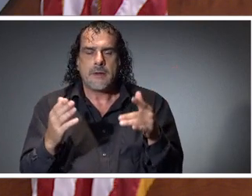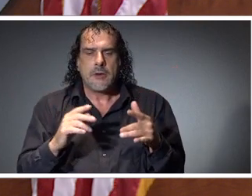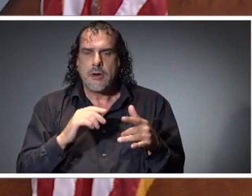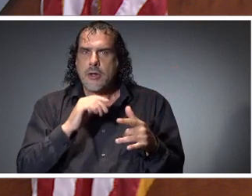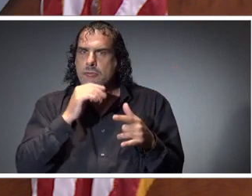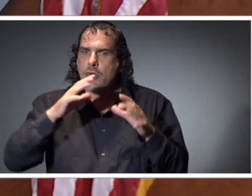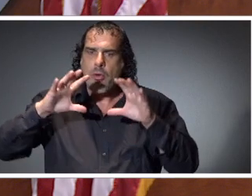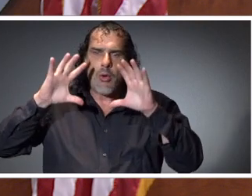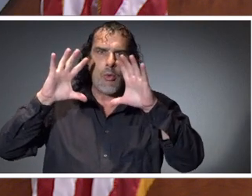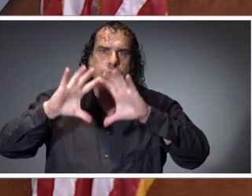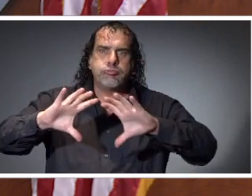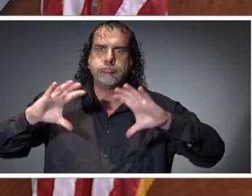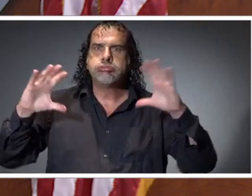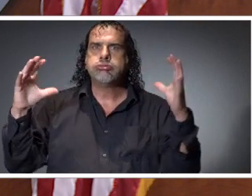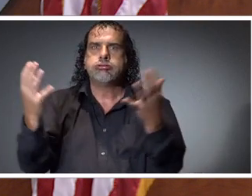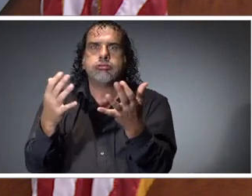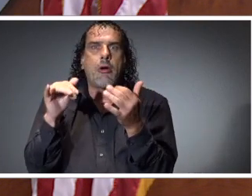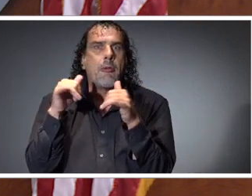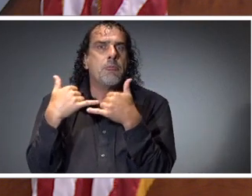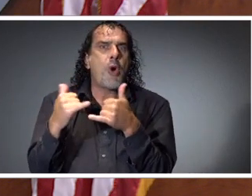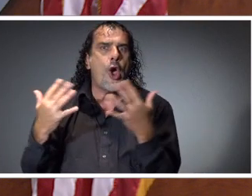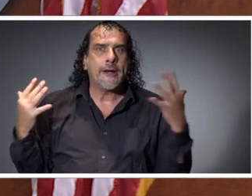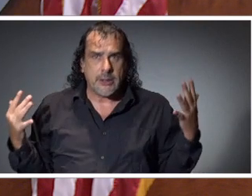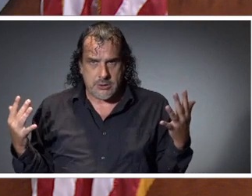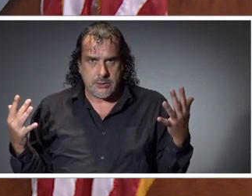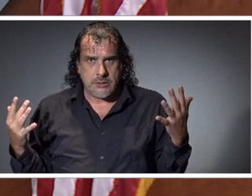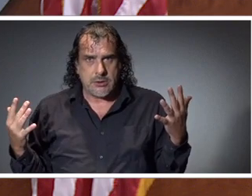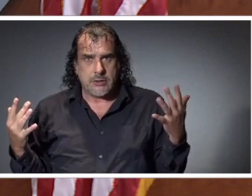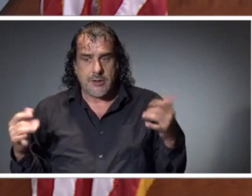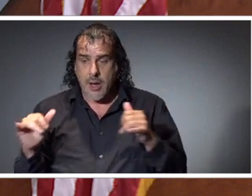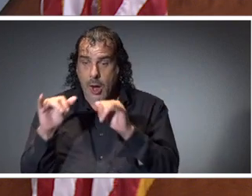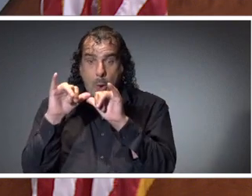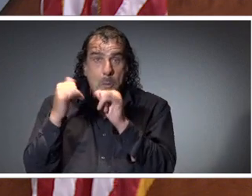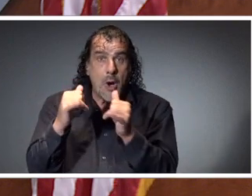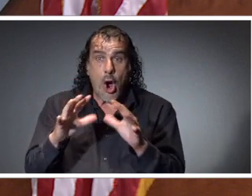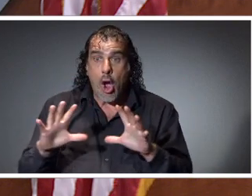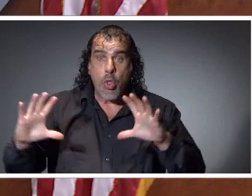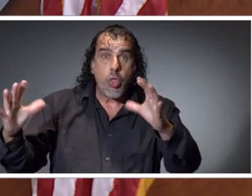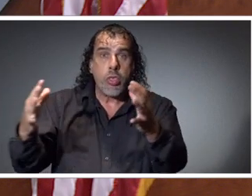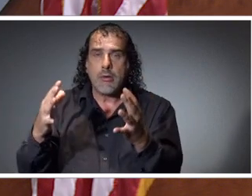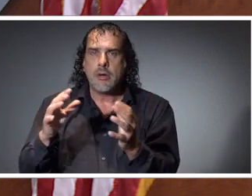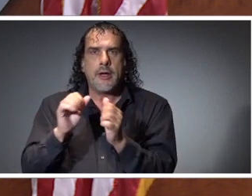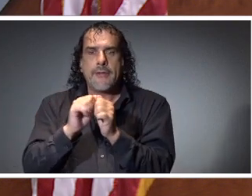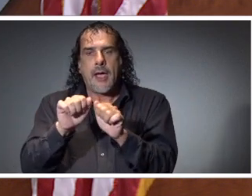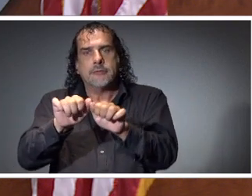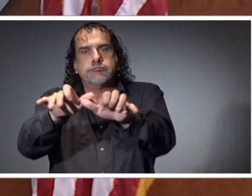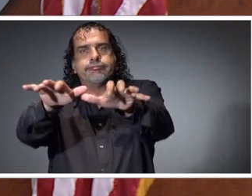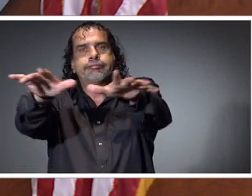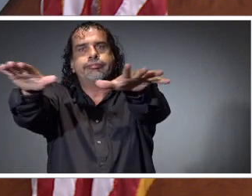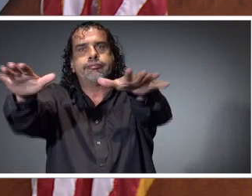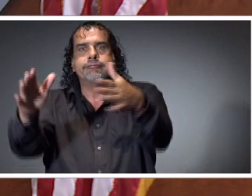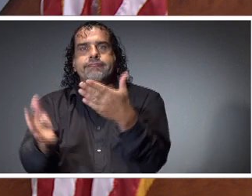unnecessary social gatherings. Parties cause spread nearly every time.